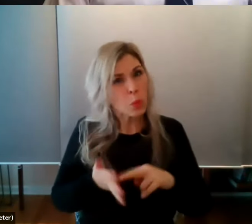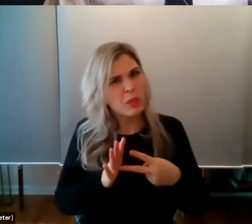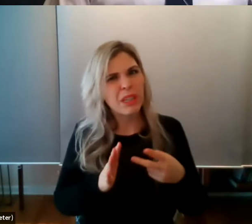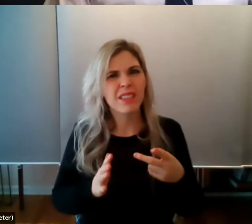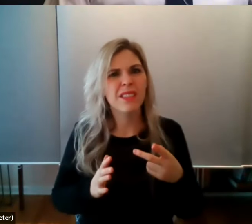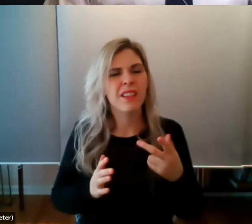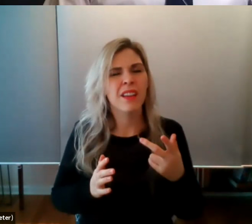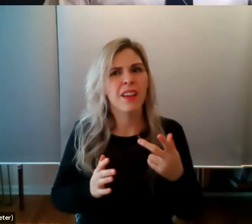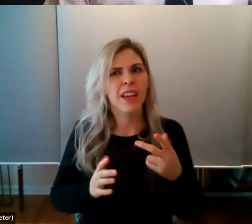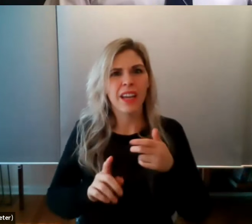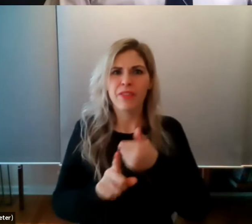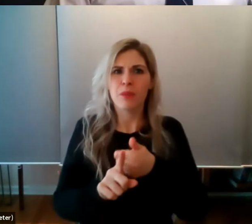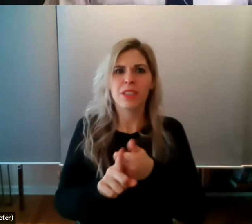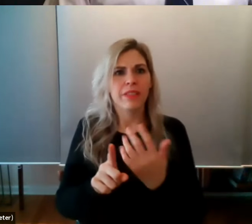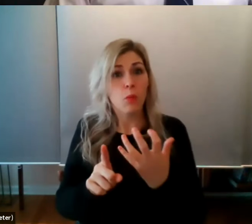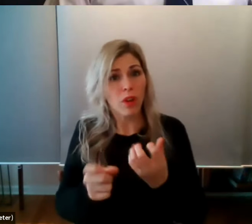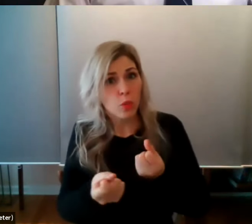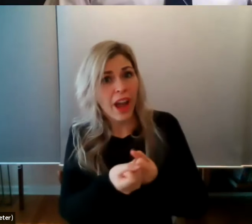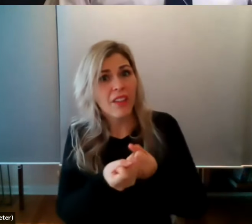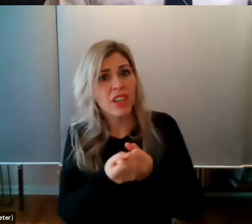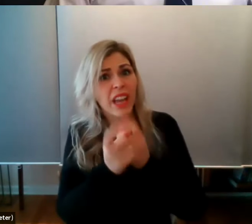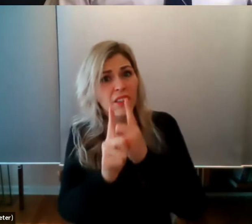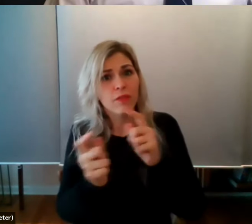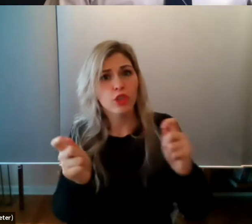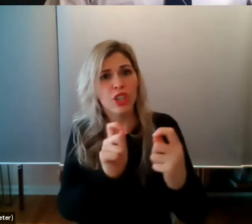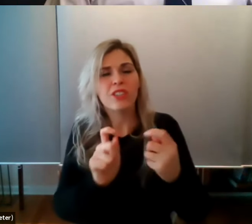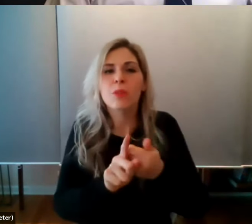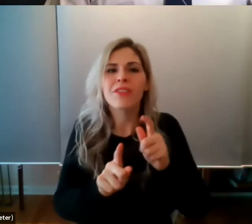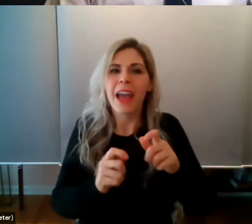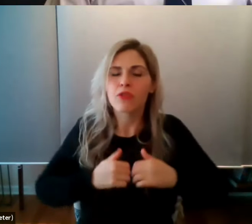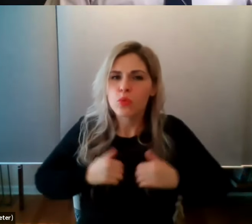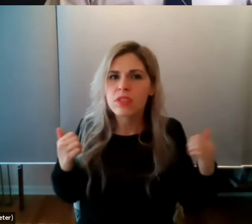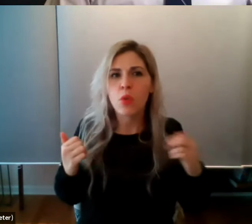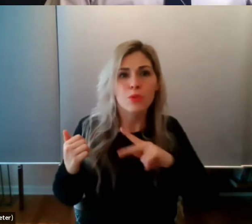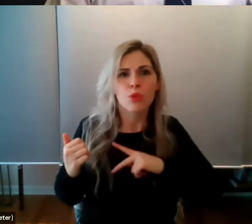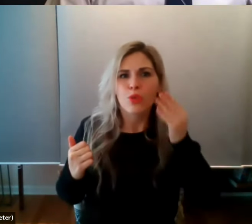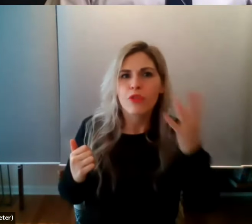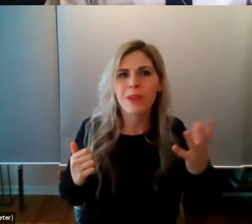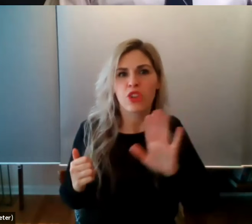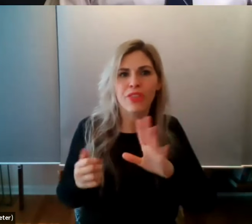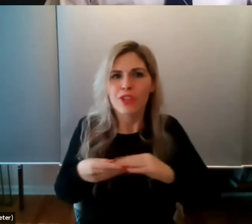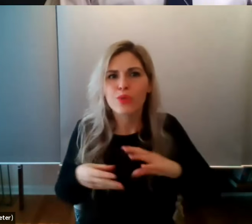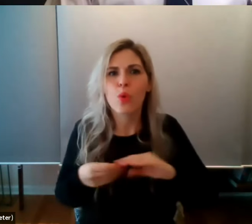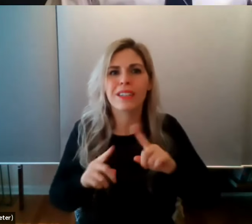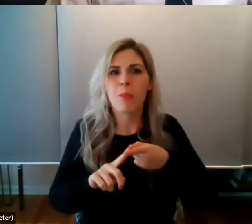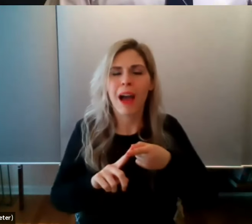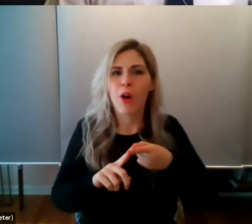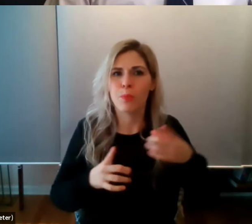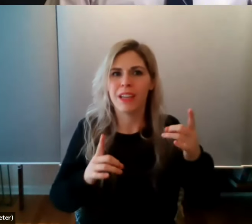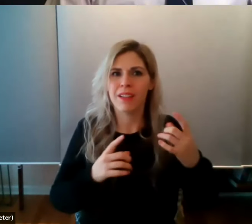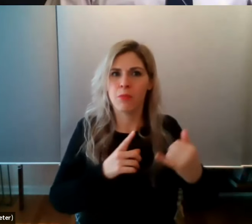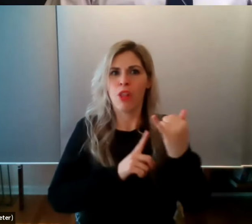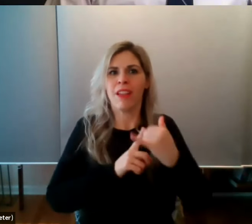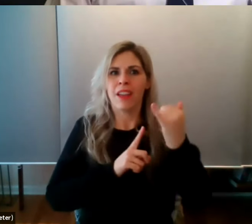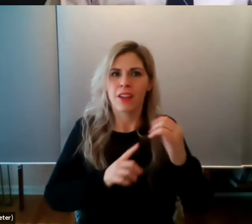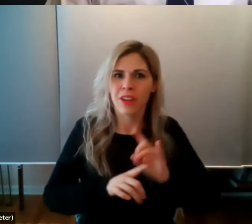wanted to advocate for change, they needed to disclose personal experiences around school-based violence in order for any changes